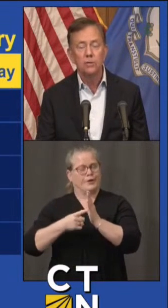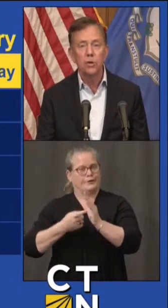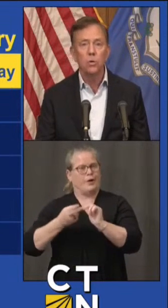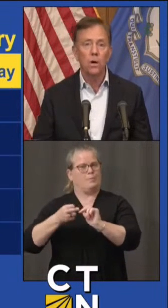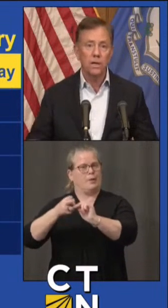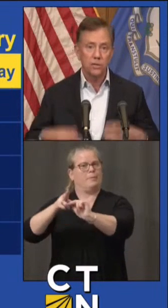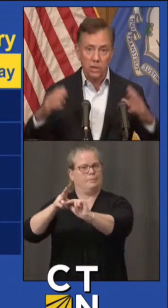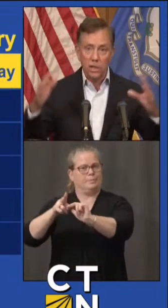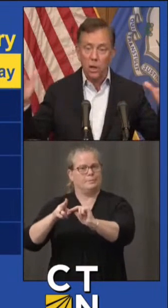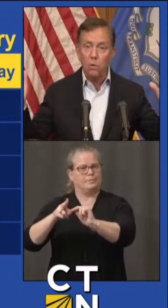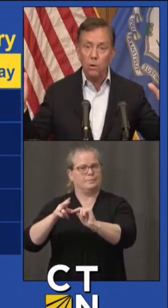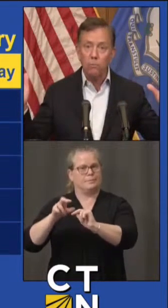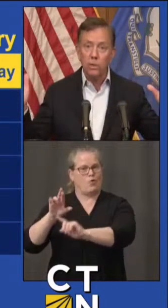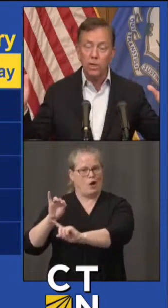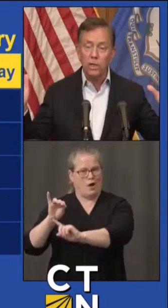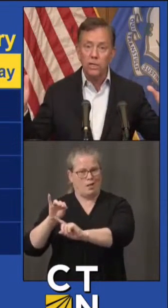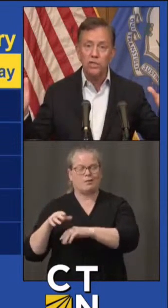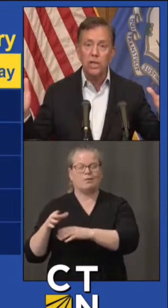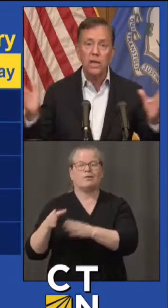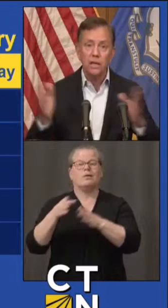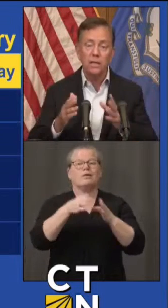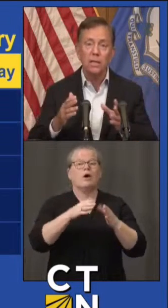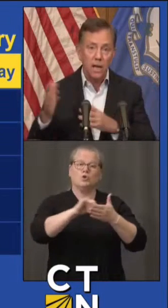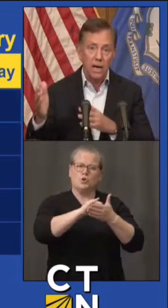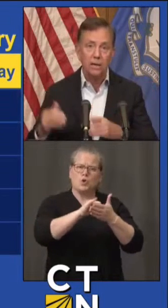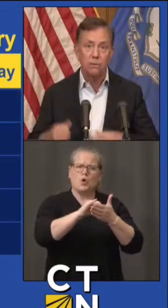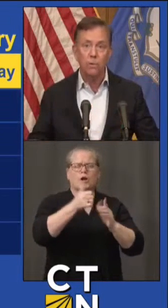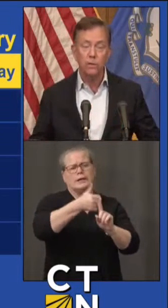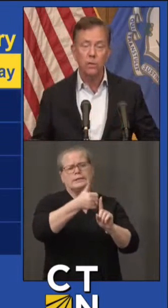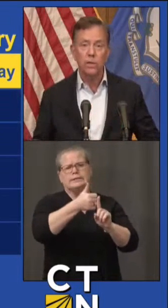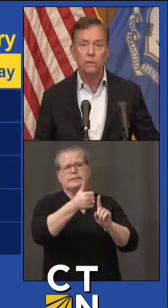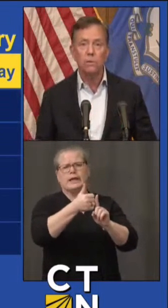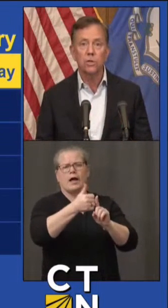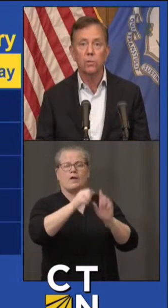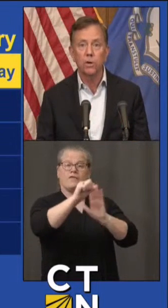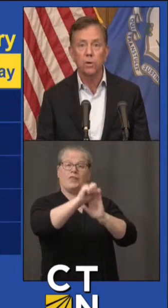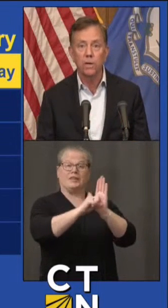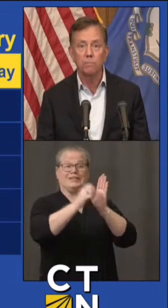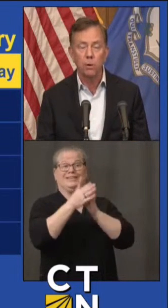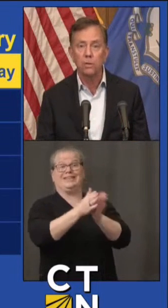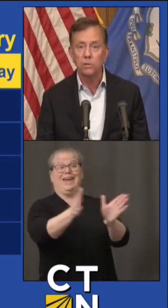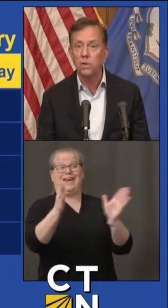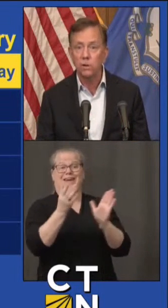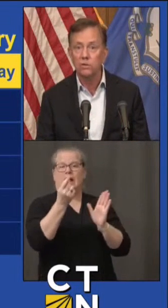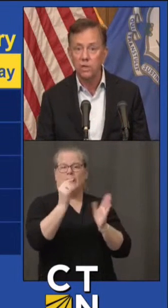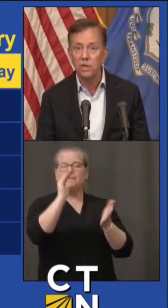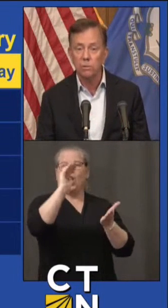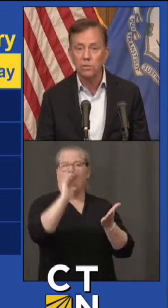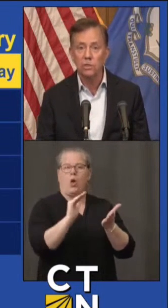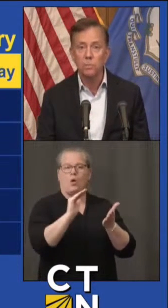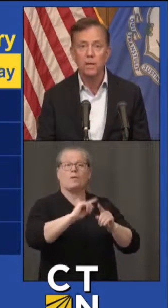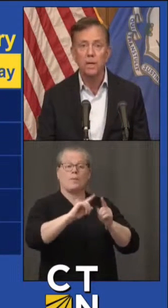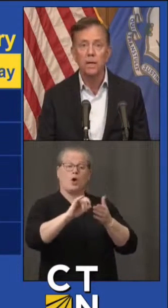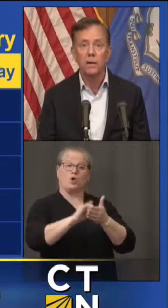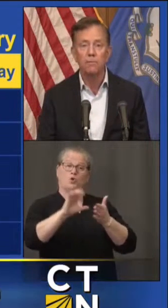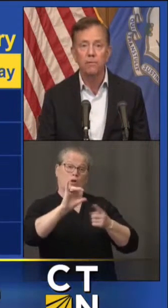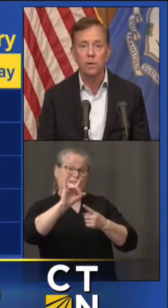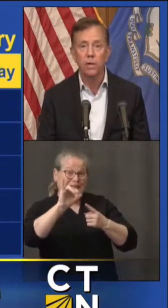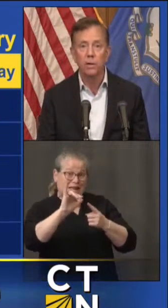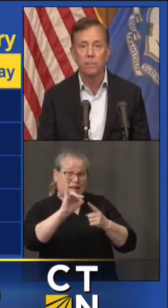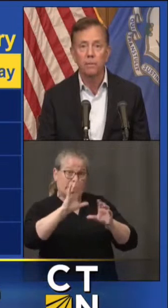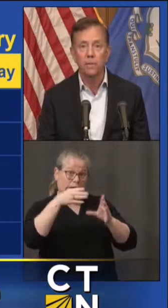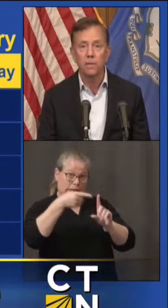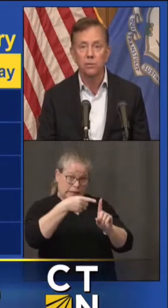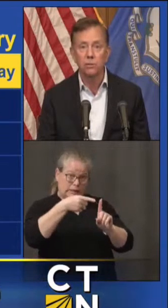New York is a little lower when you look at the state, a little higher when you look at what's going on in parts of New York City, which is spiking up and flaring